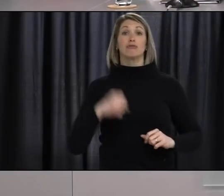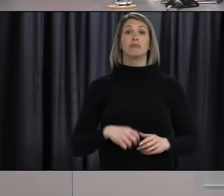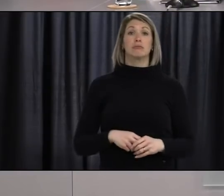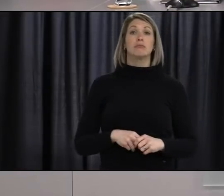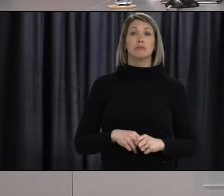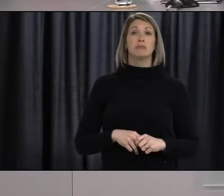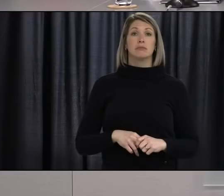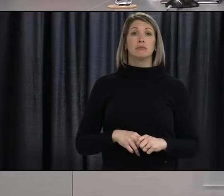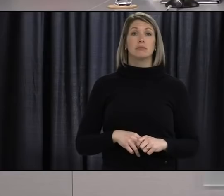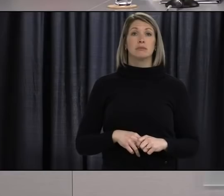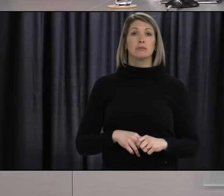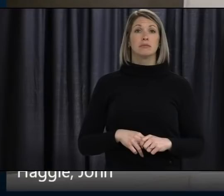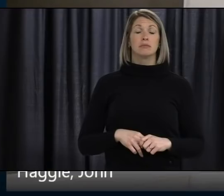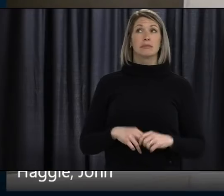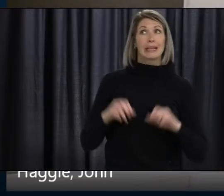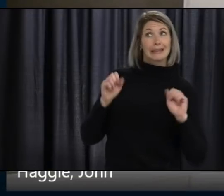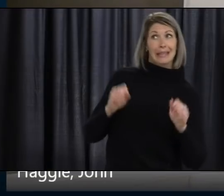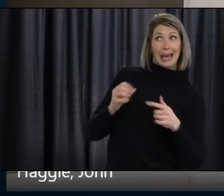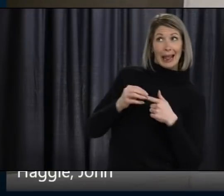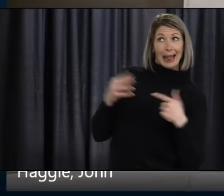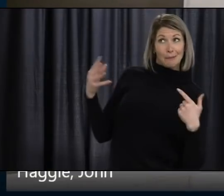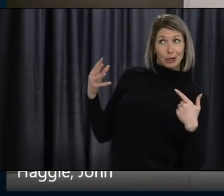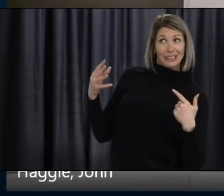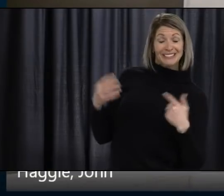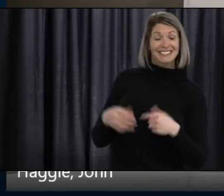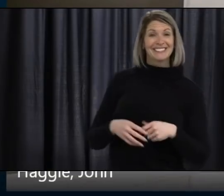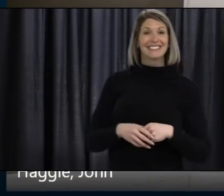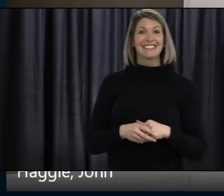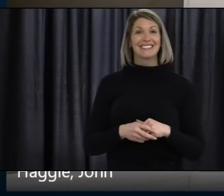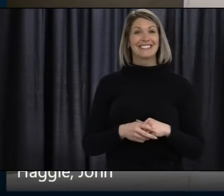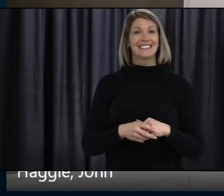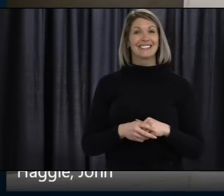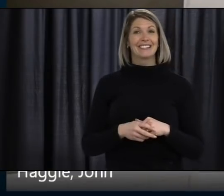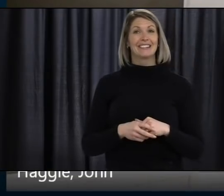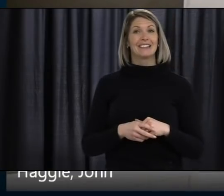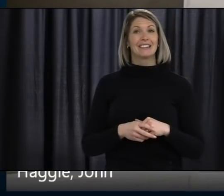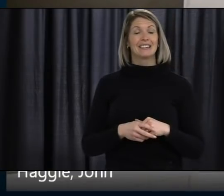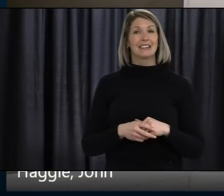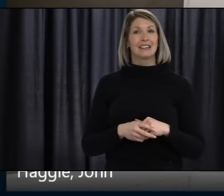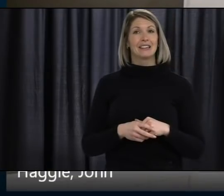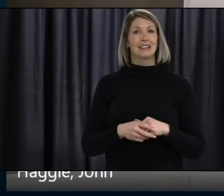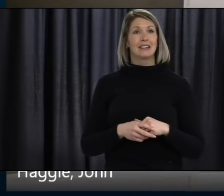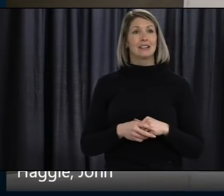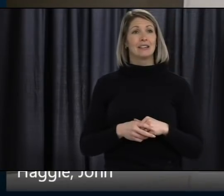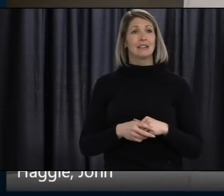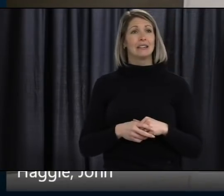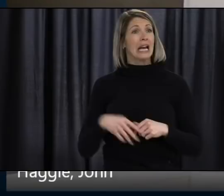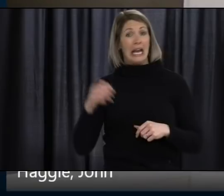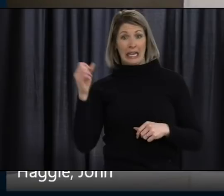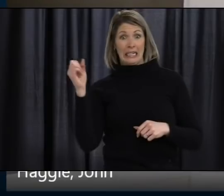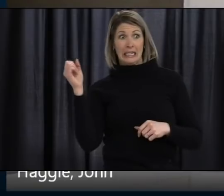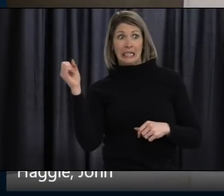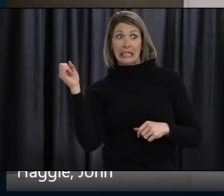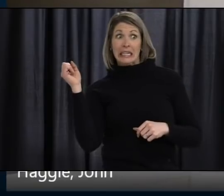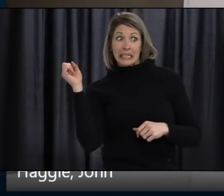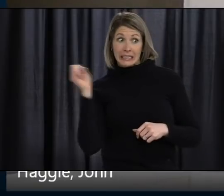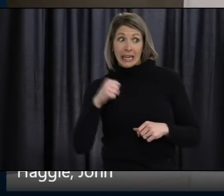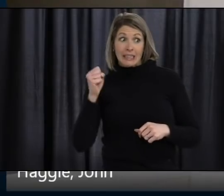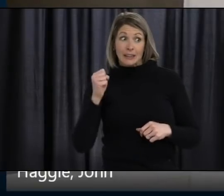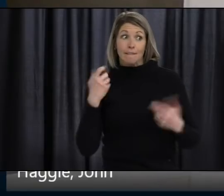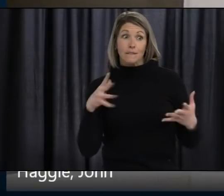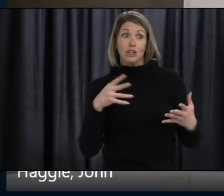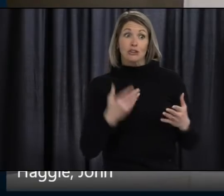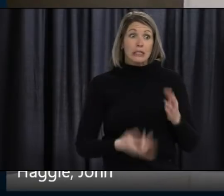Okay. Could you elaborate at all? Well, I mean, what elements would you like to know? We can get you a list of numbers from regional